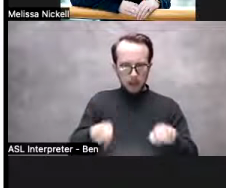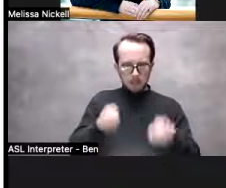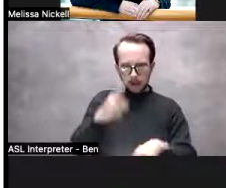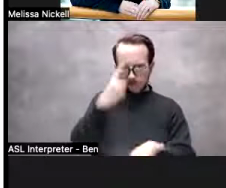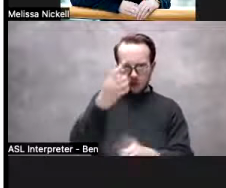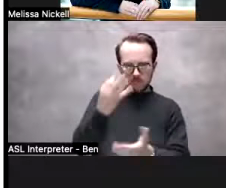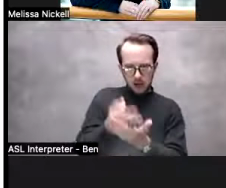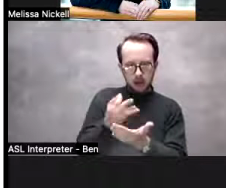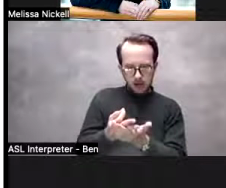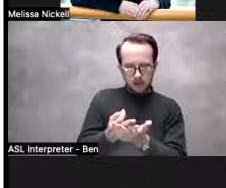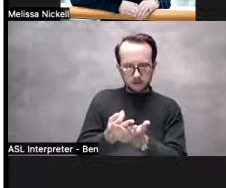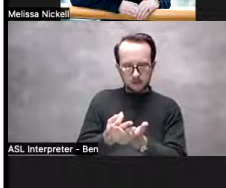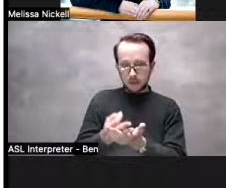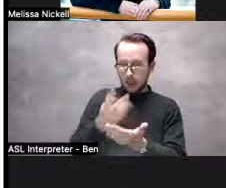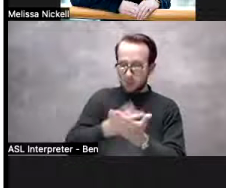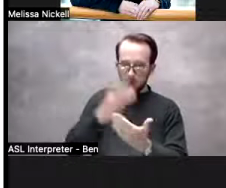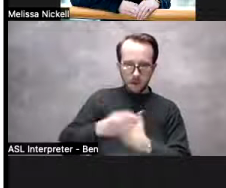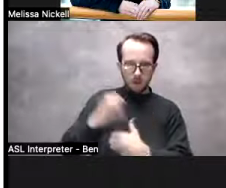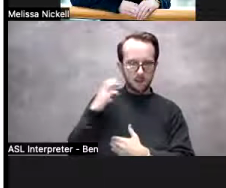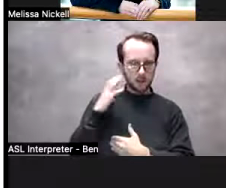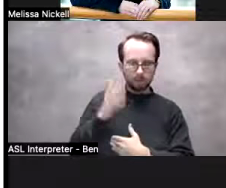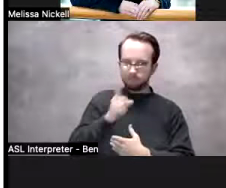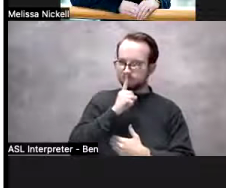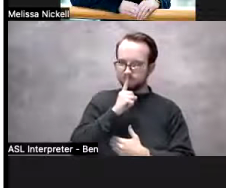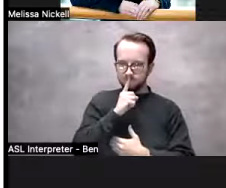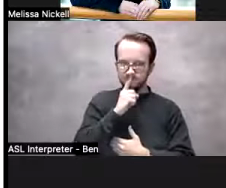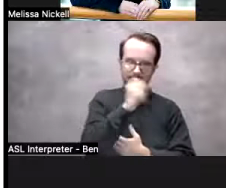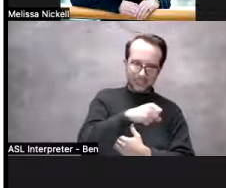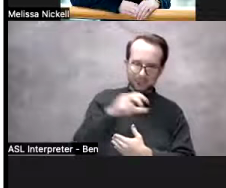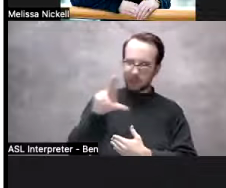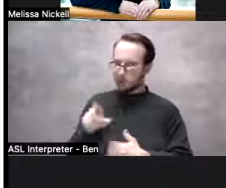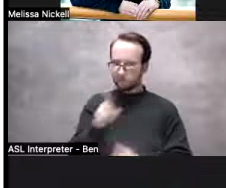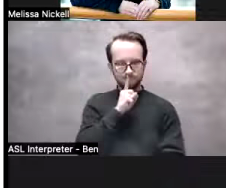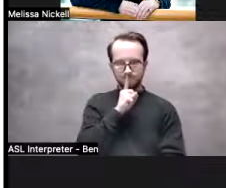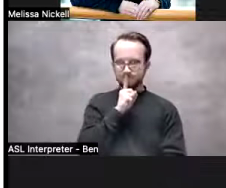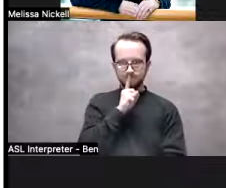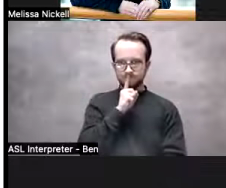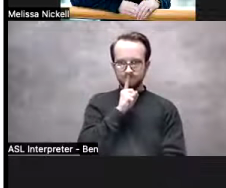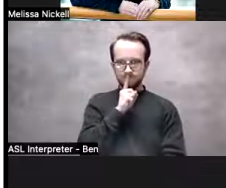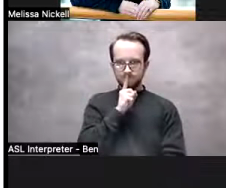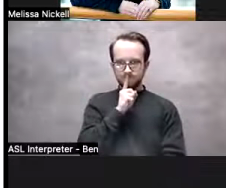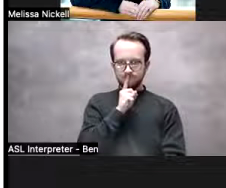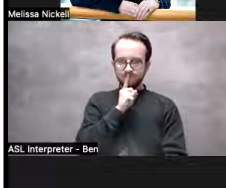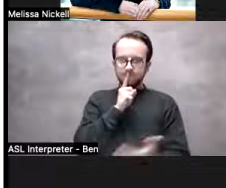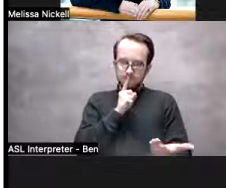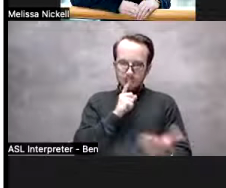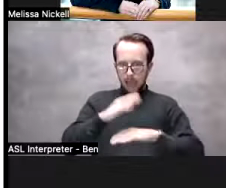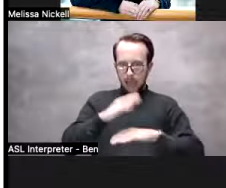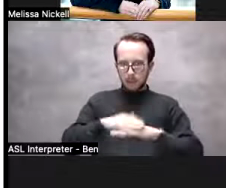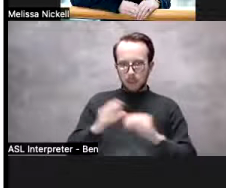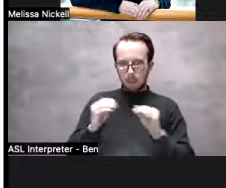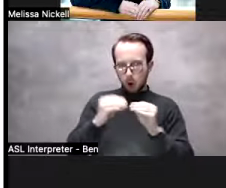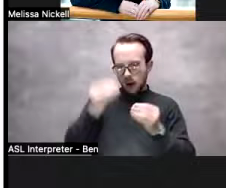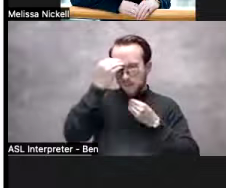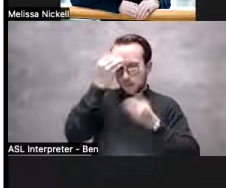program officers are not going to tell you whether the grant is funded or not, but at least you can get some